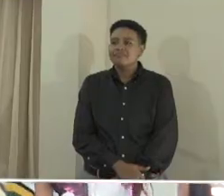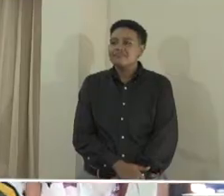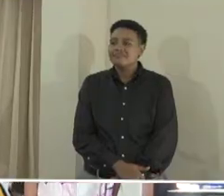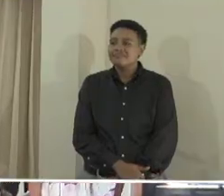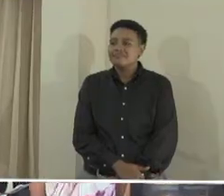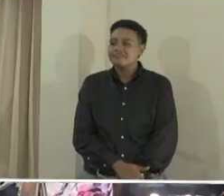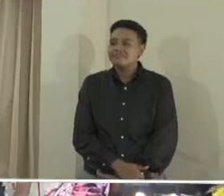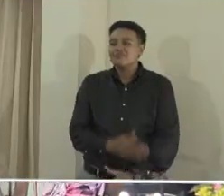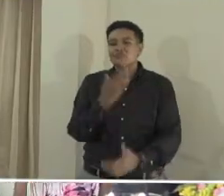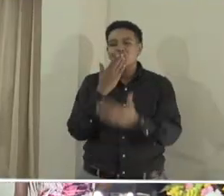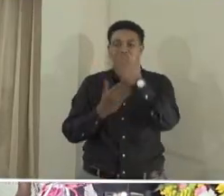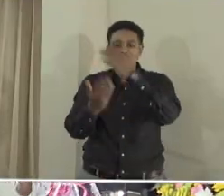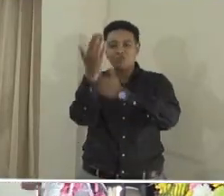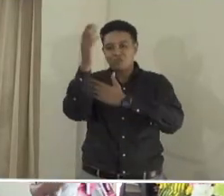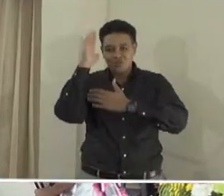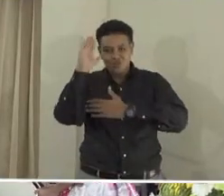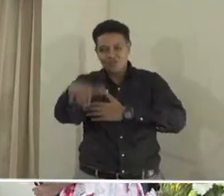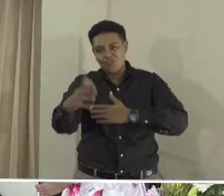Good morning, everybody.